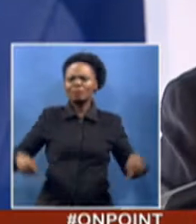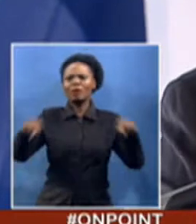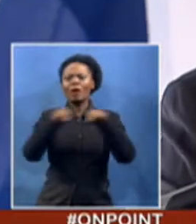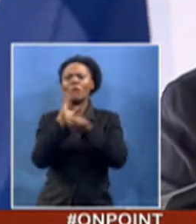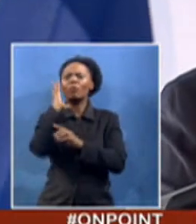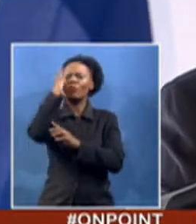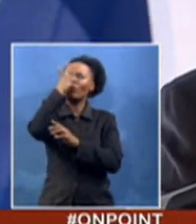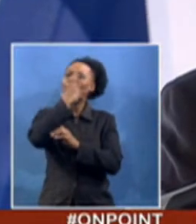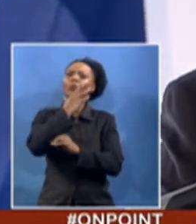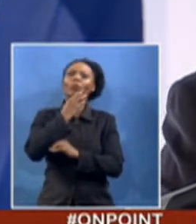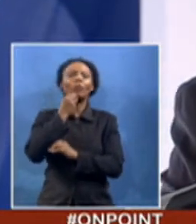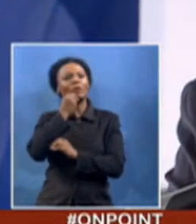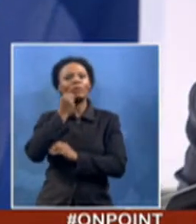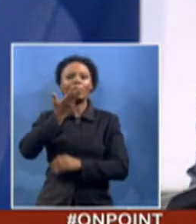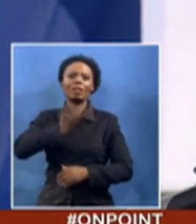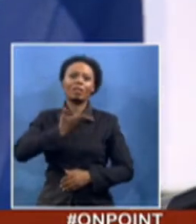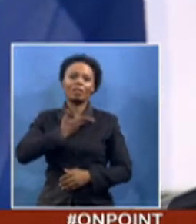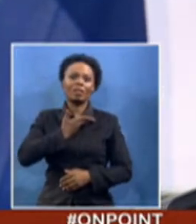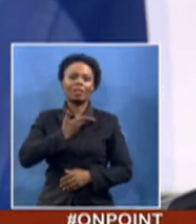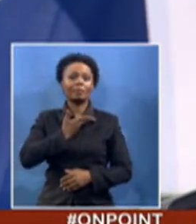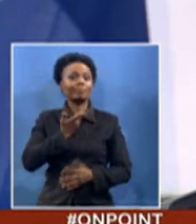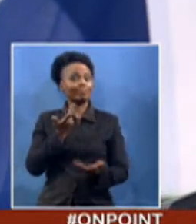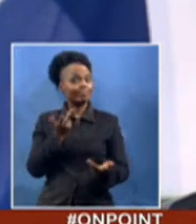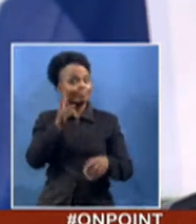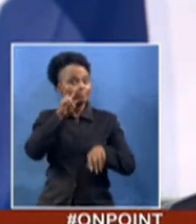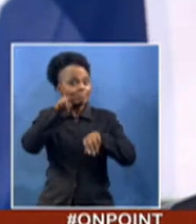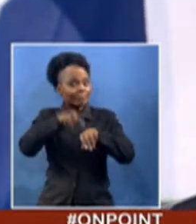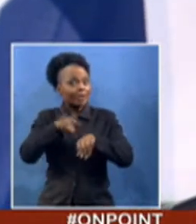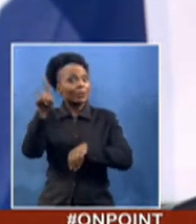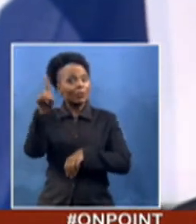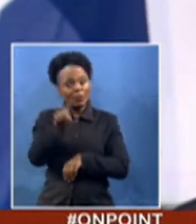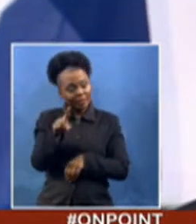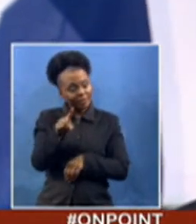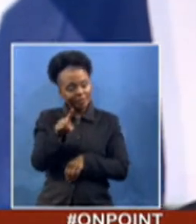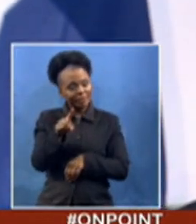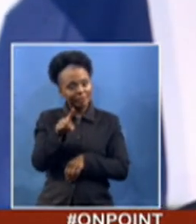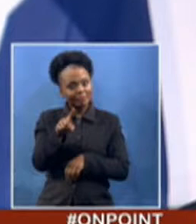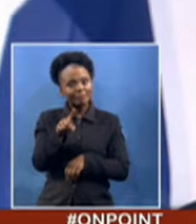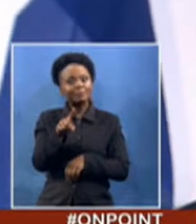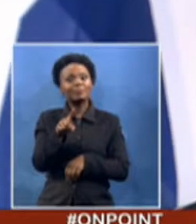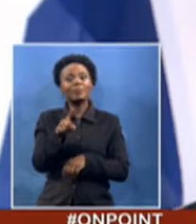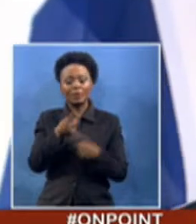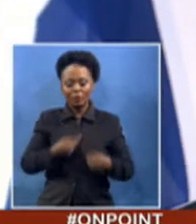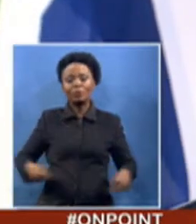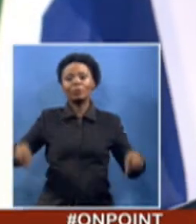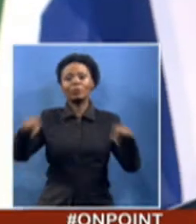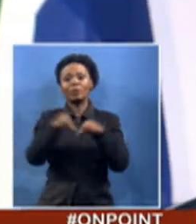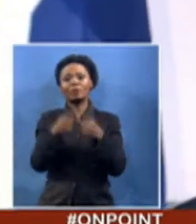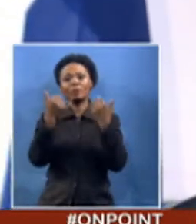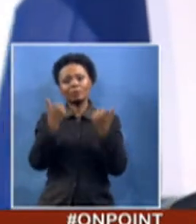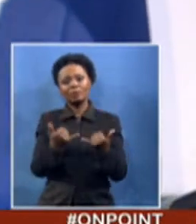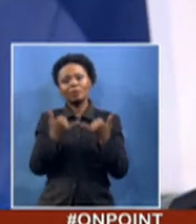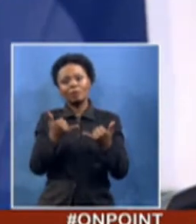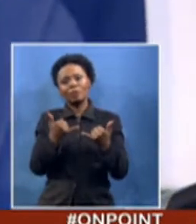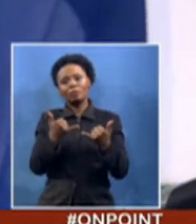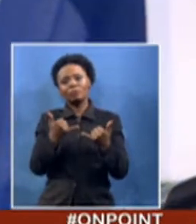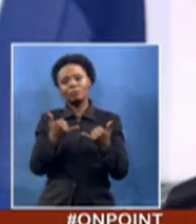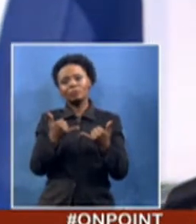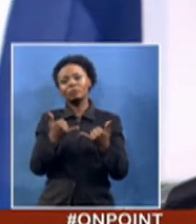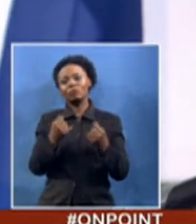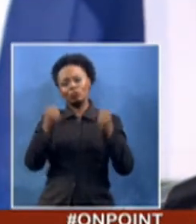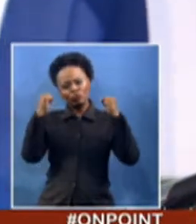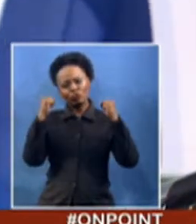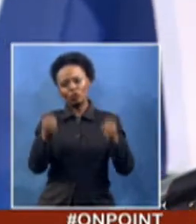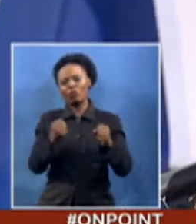earth. What is needed of us now is that we hold fast to the rope